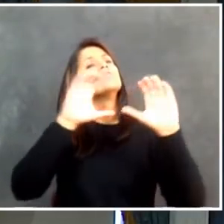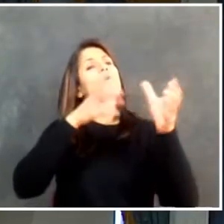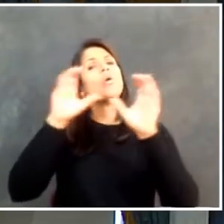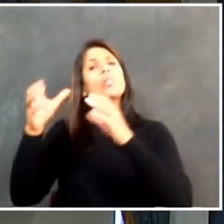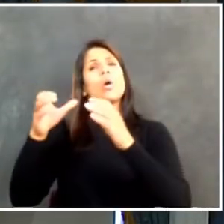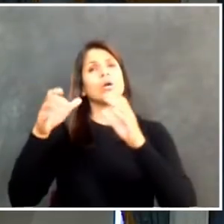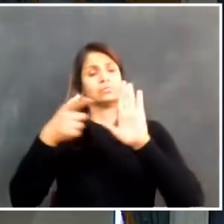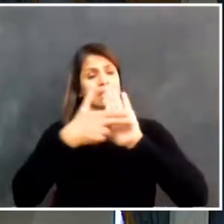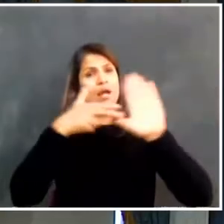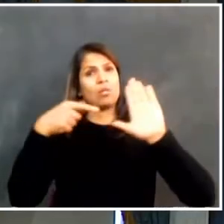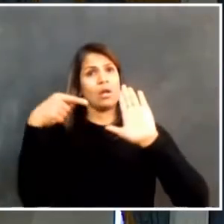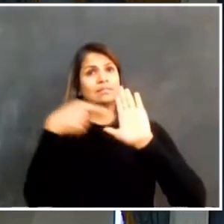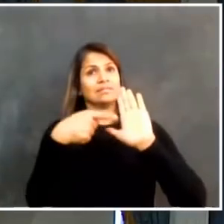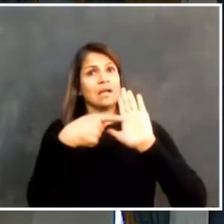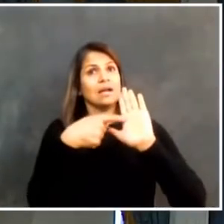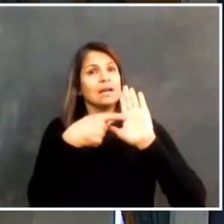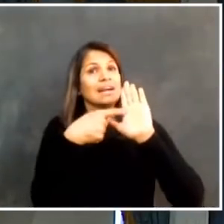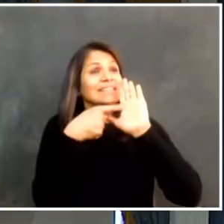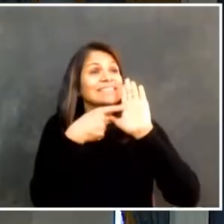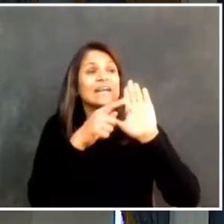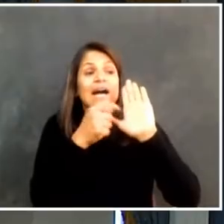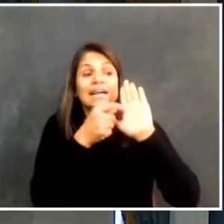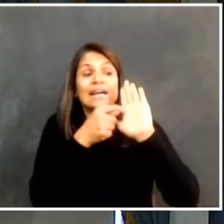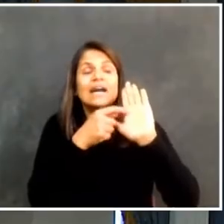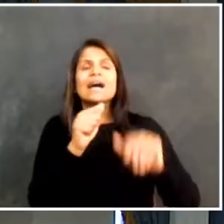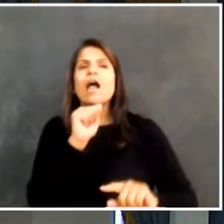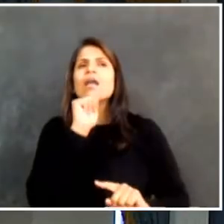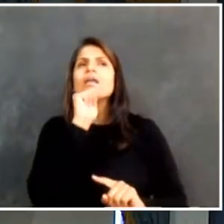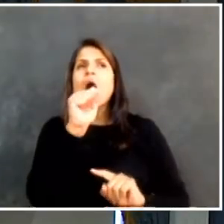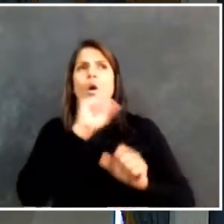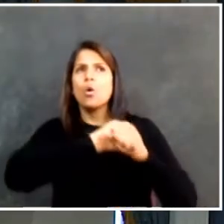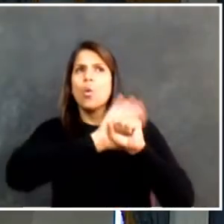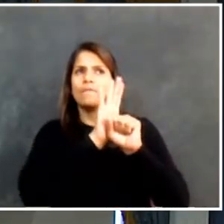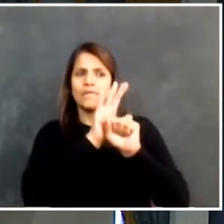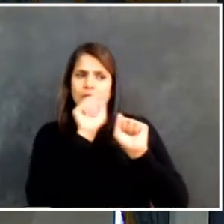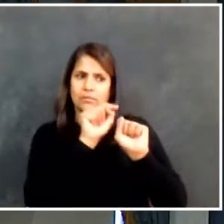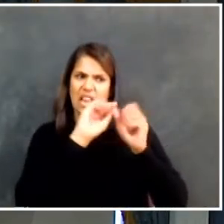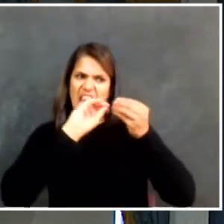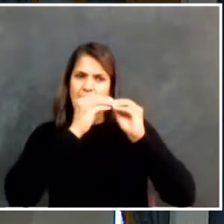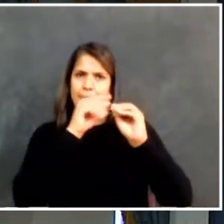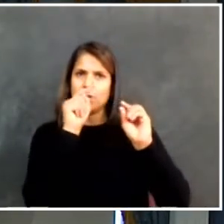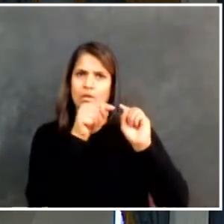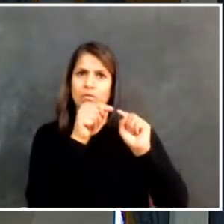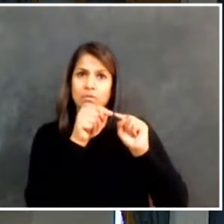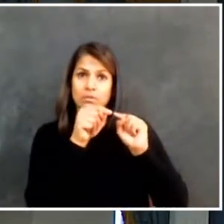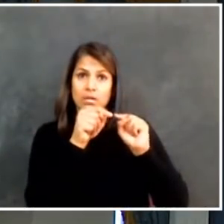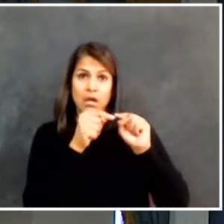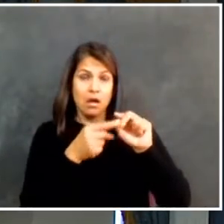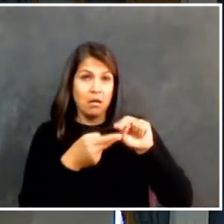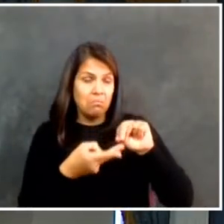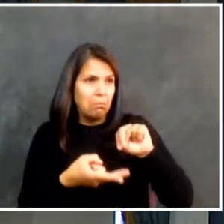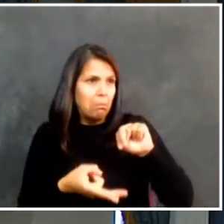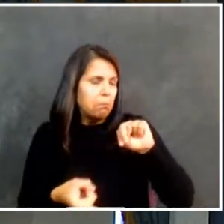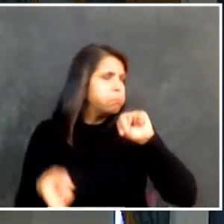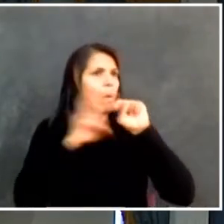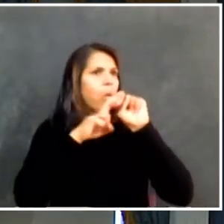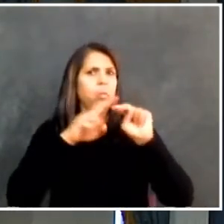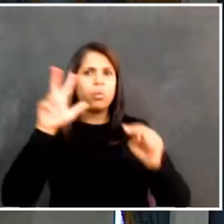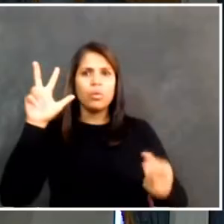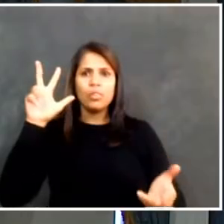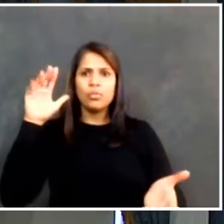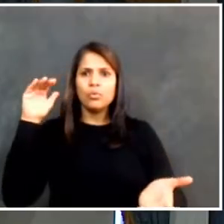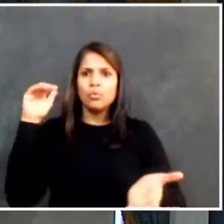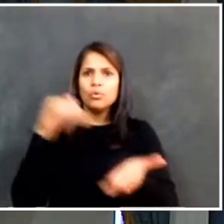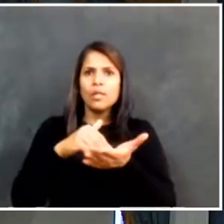do you say to people, Mr. Mayor, who are concerned about an undercount and who wonder why that comparative spike of 3,000 cases, it's not a